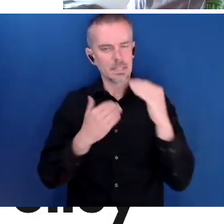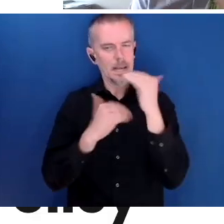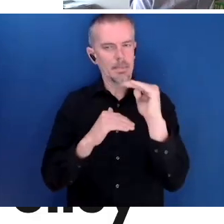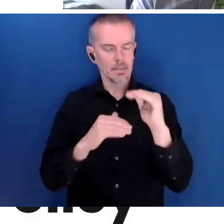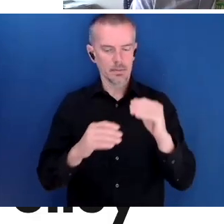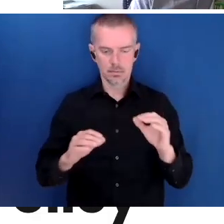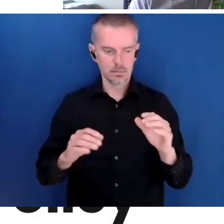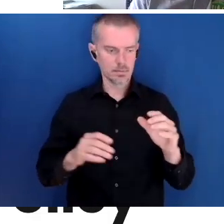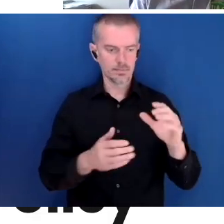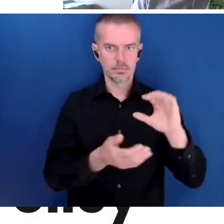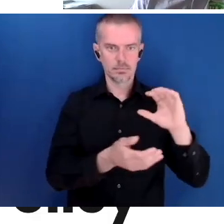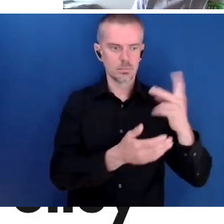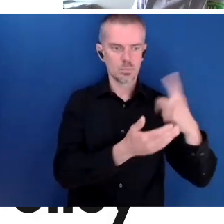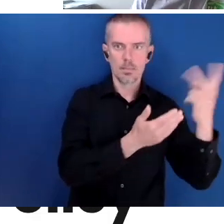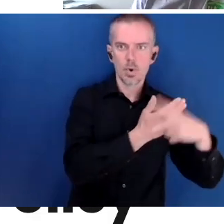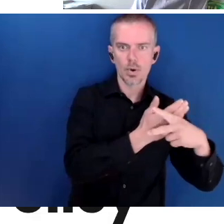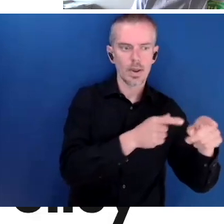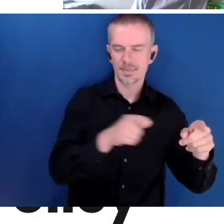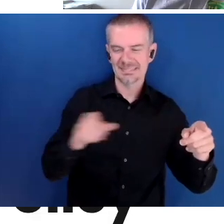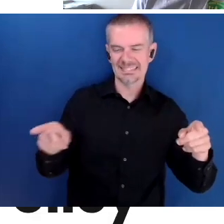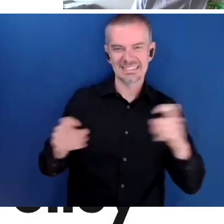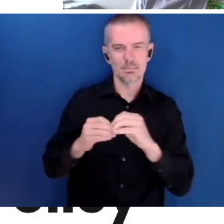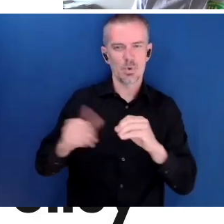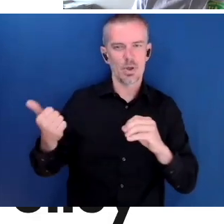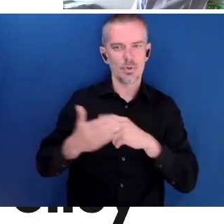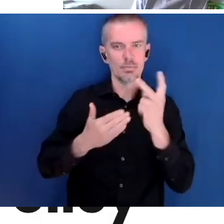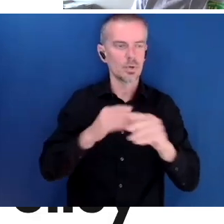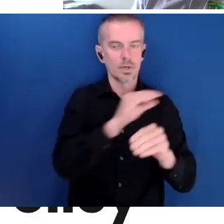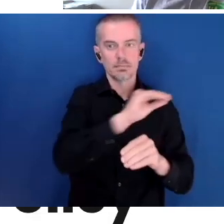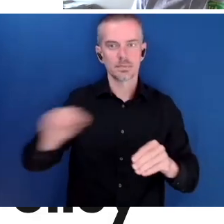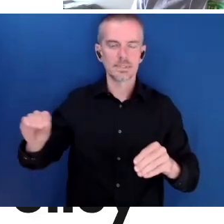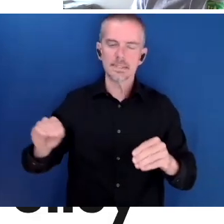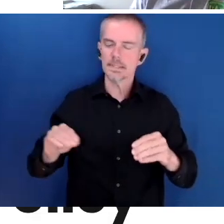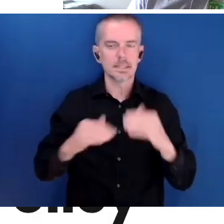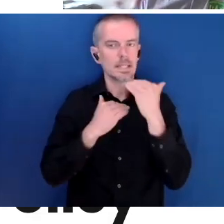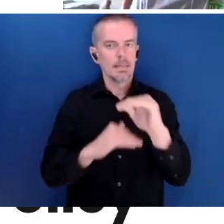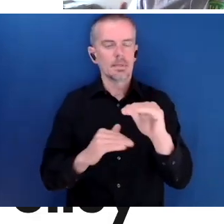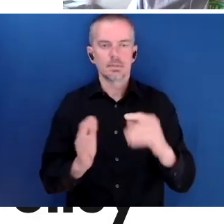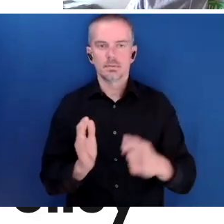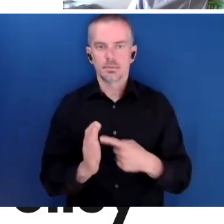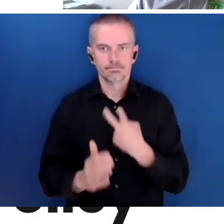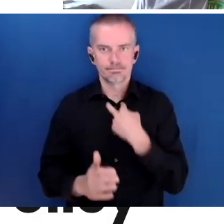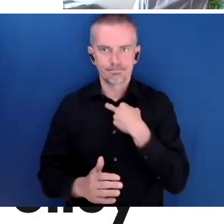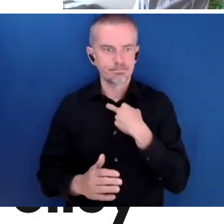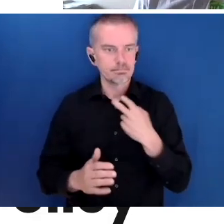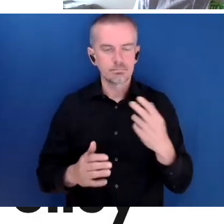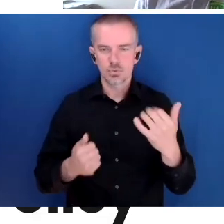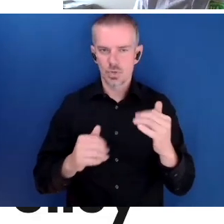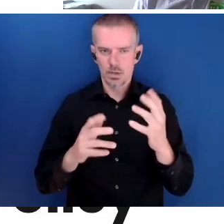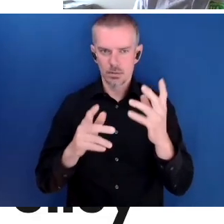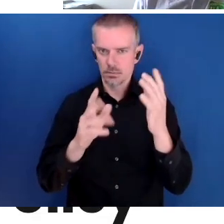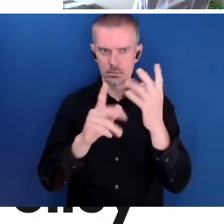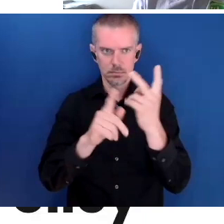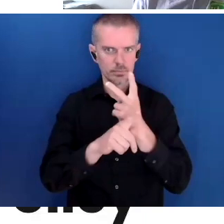from one program to another. And so that can sometimes be a constraint when we're kind of trying to fit into the gray